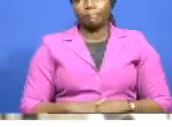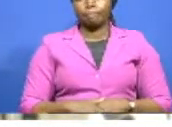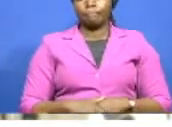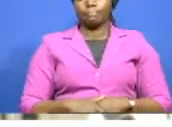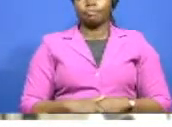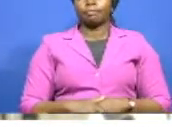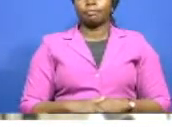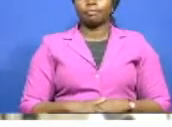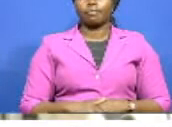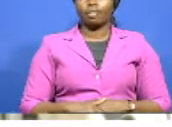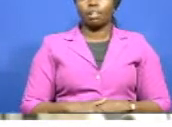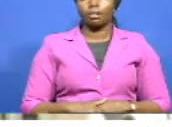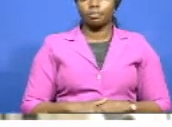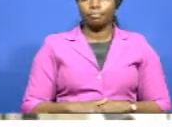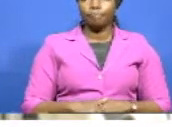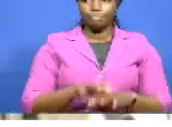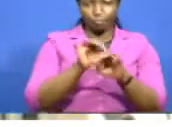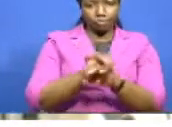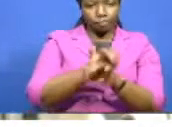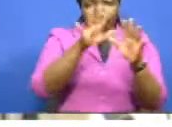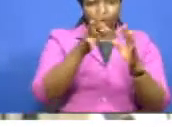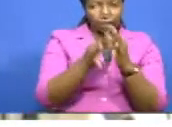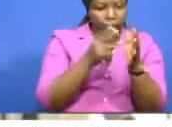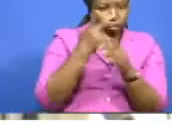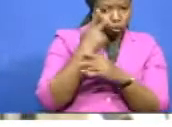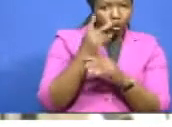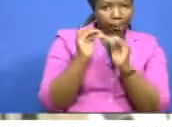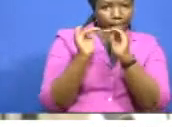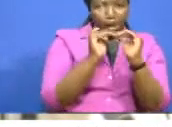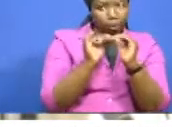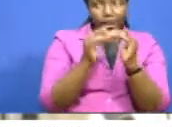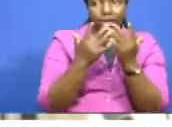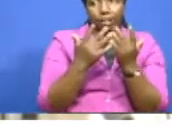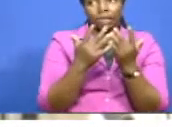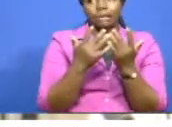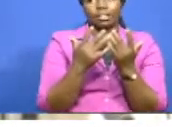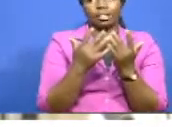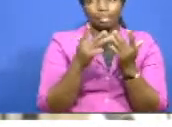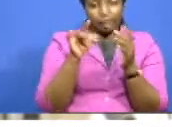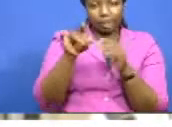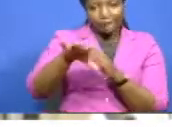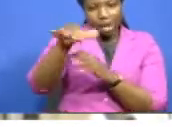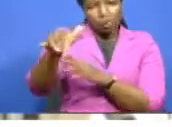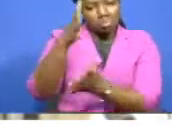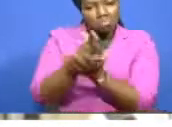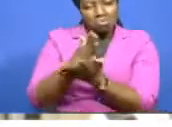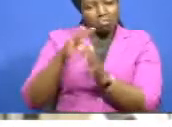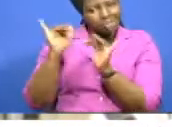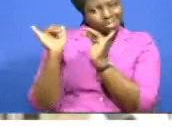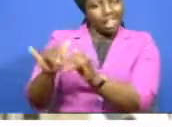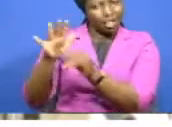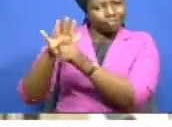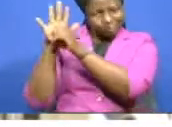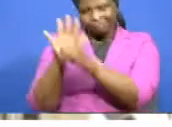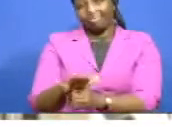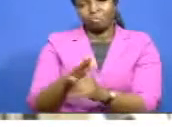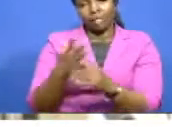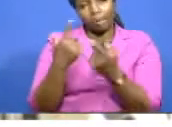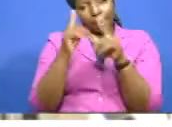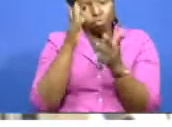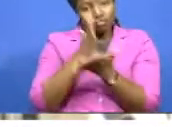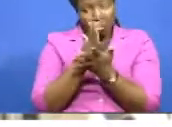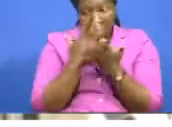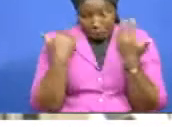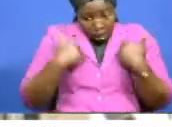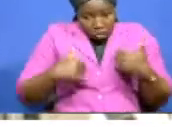We are clearly, if you look at equity terms, that county will always, forever be disadvantaged. Yet, I'm not